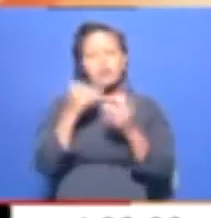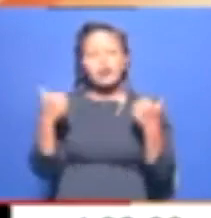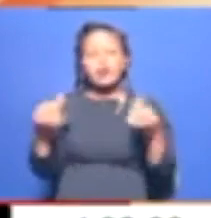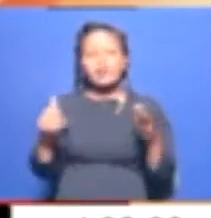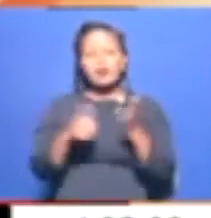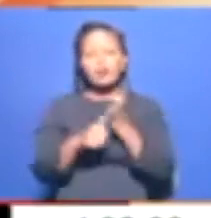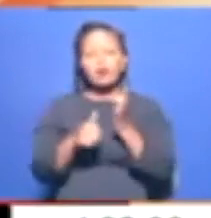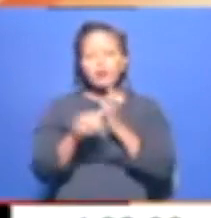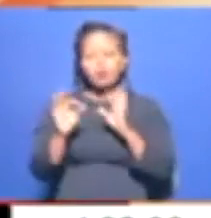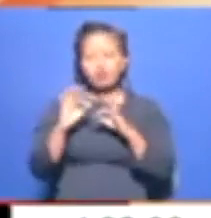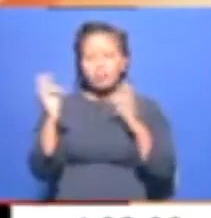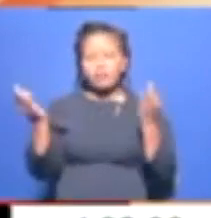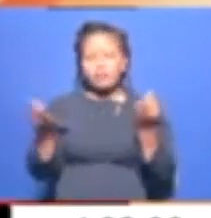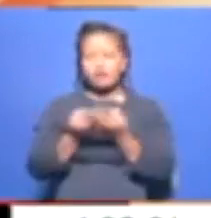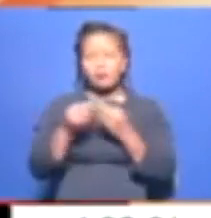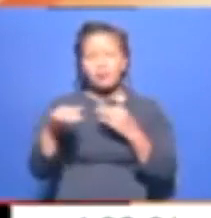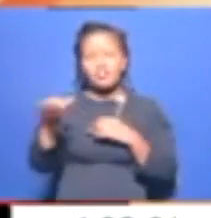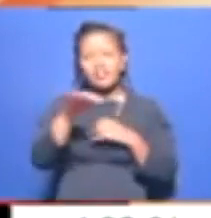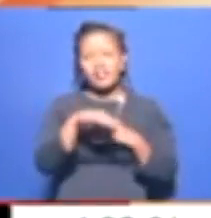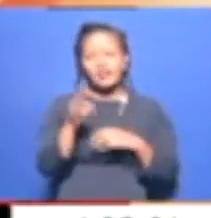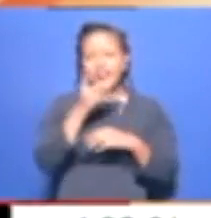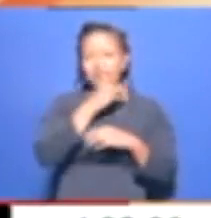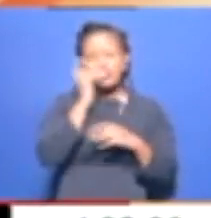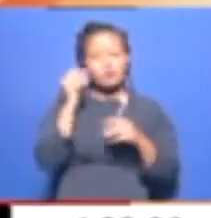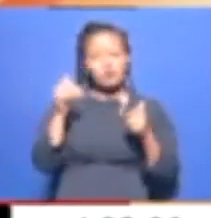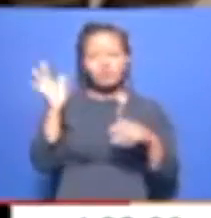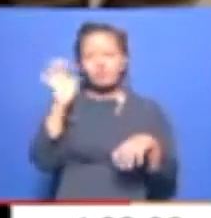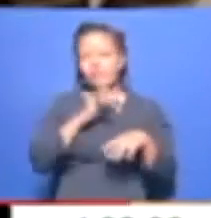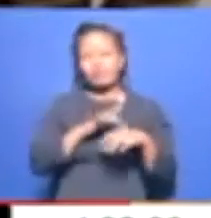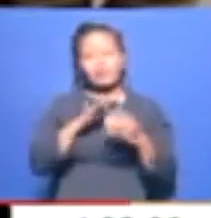arid region that has been hit hard by drought.